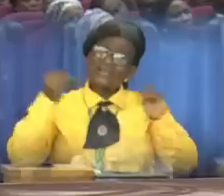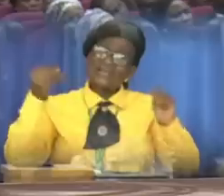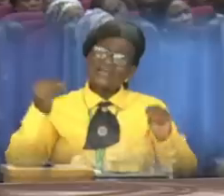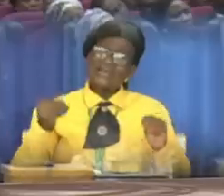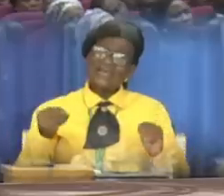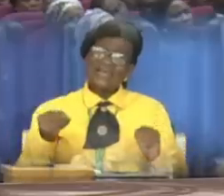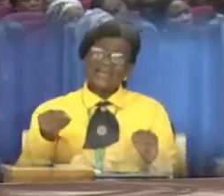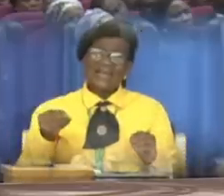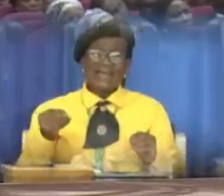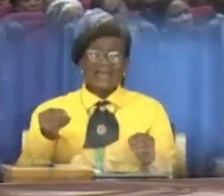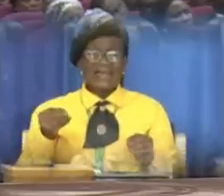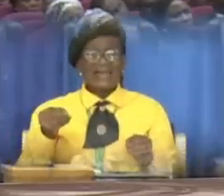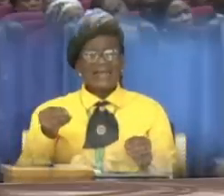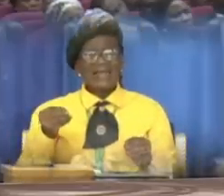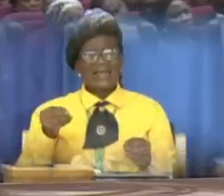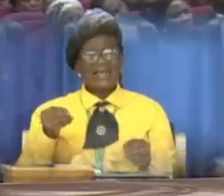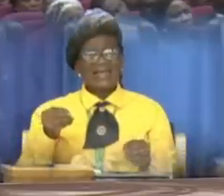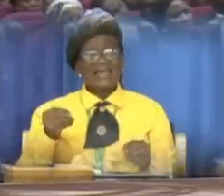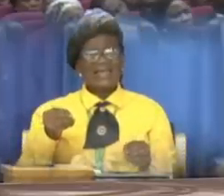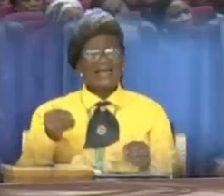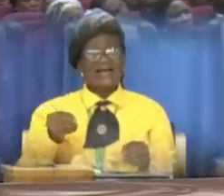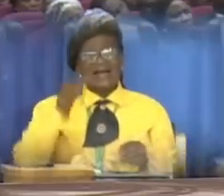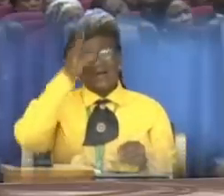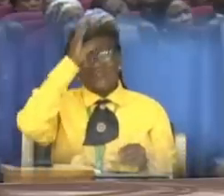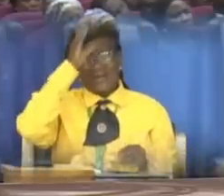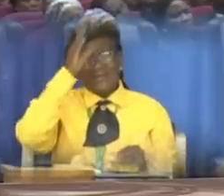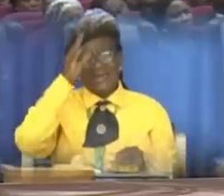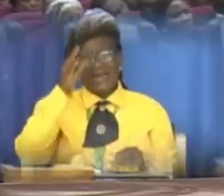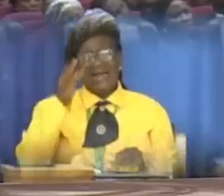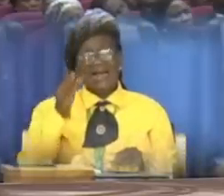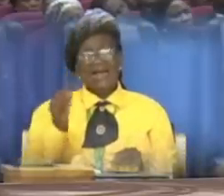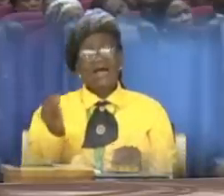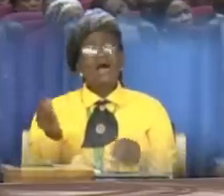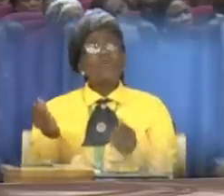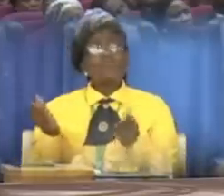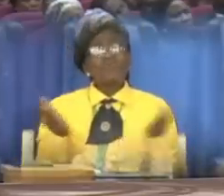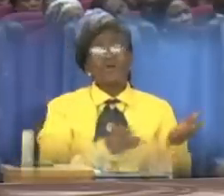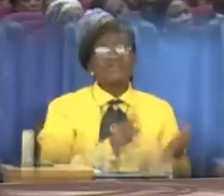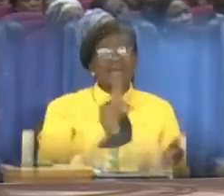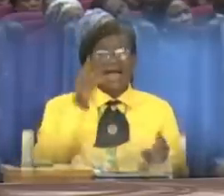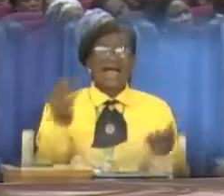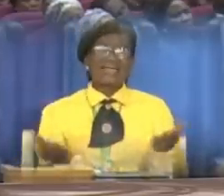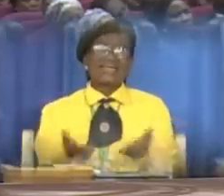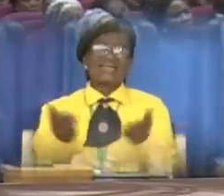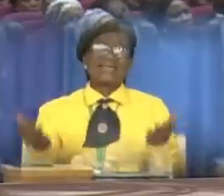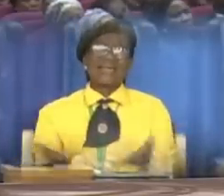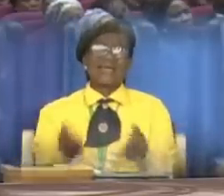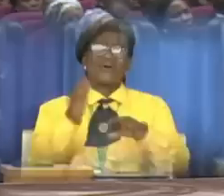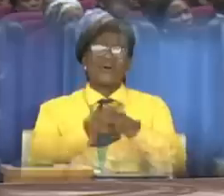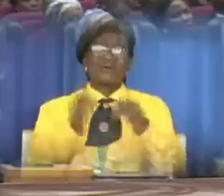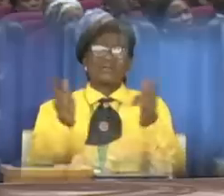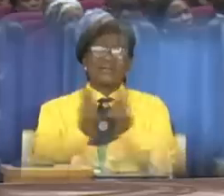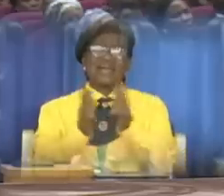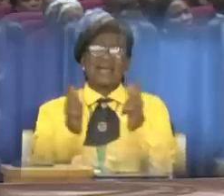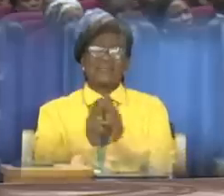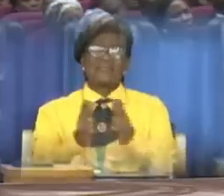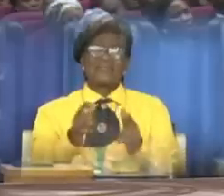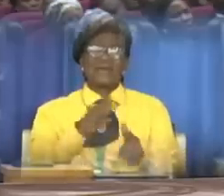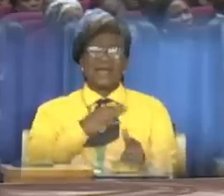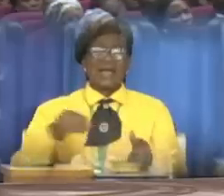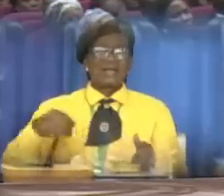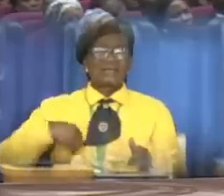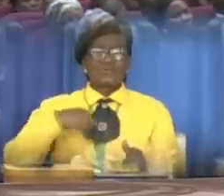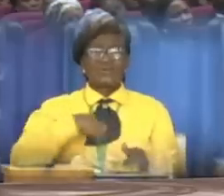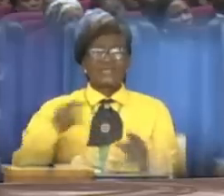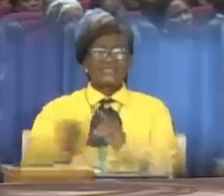Father packed the girl into the car, brought her here, and we did deliverance for the girl.